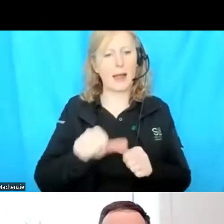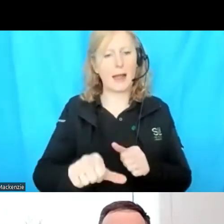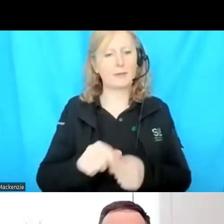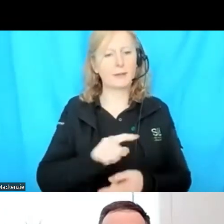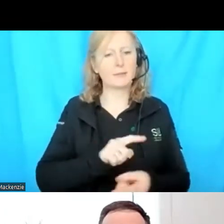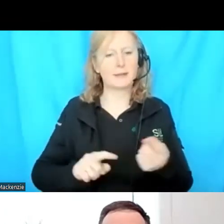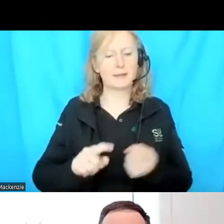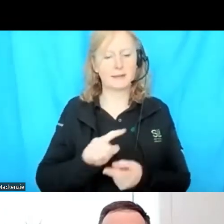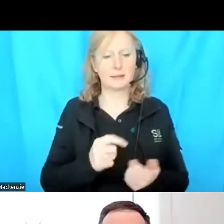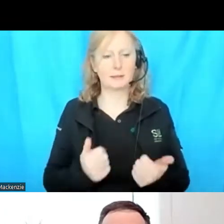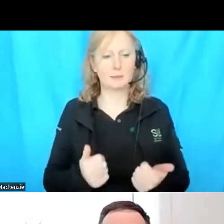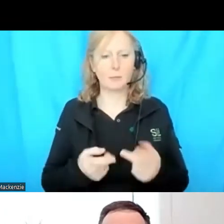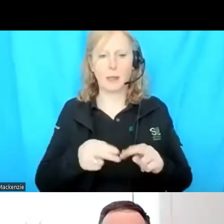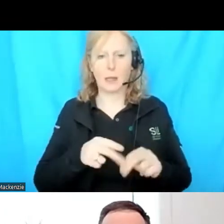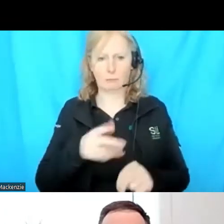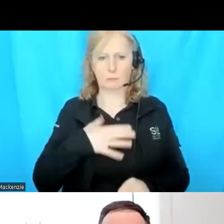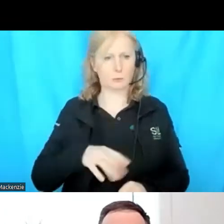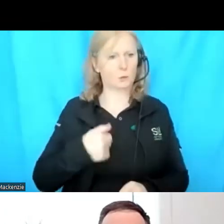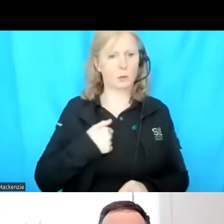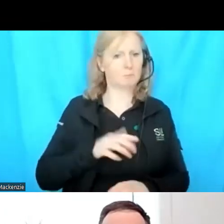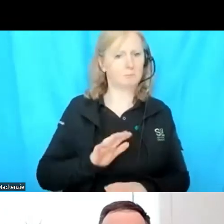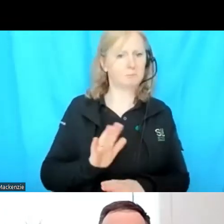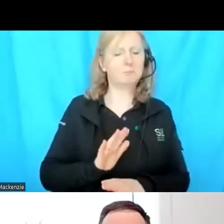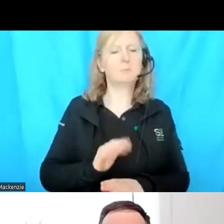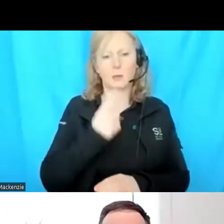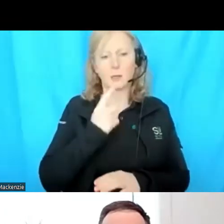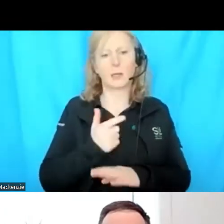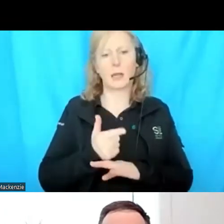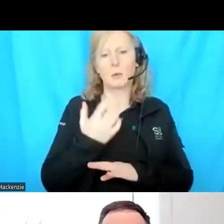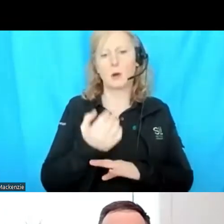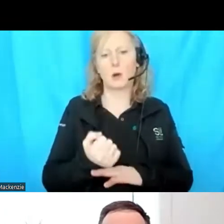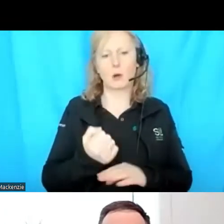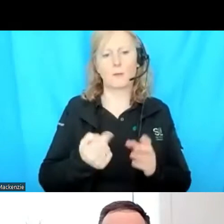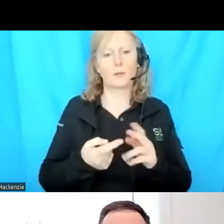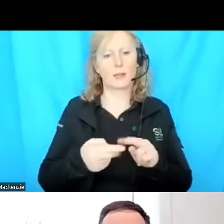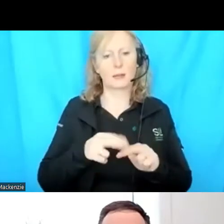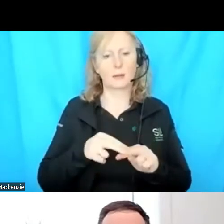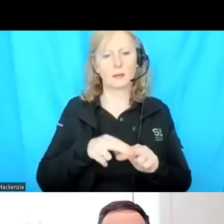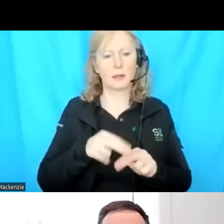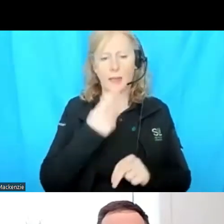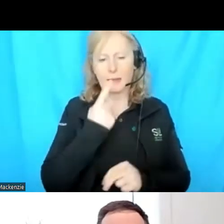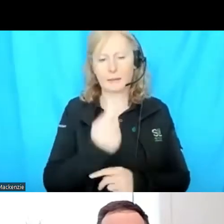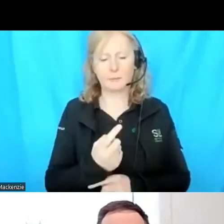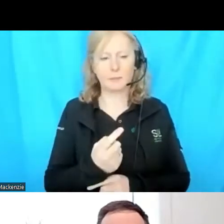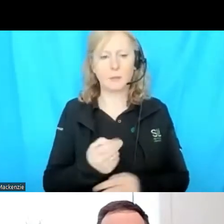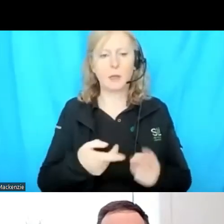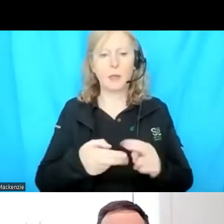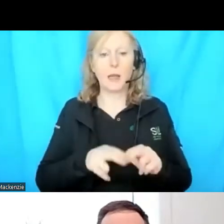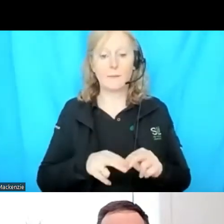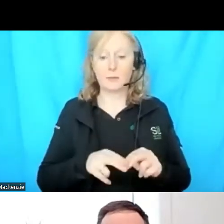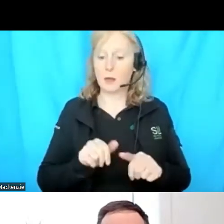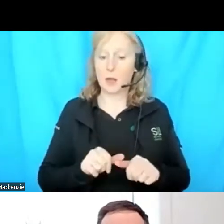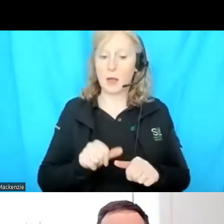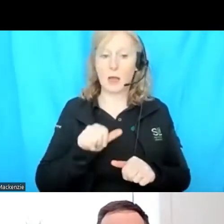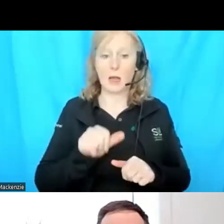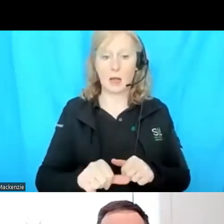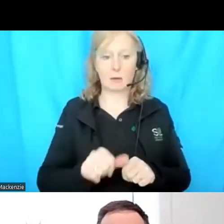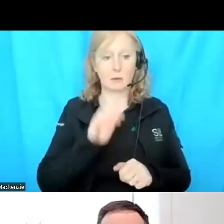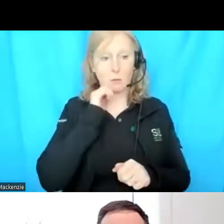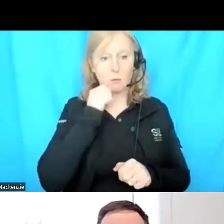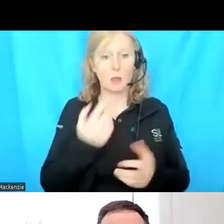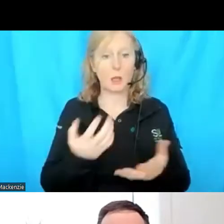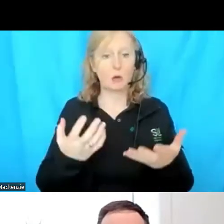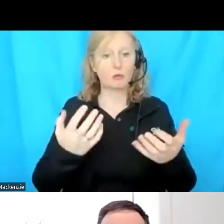So if you don't want to be recorded, please just keep your camera off. And then as usual, after today's session, you will receive a